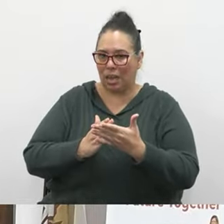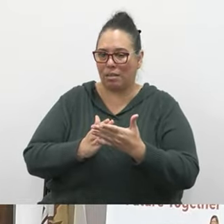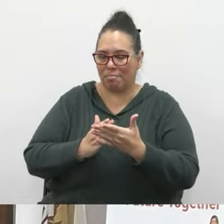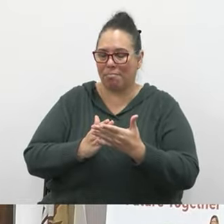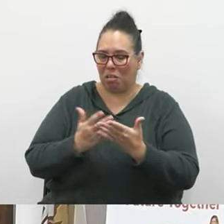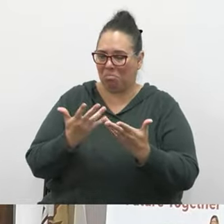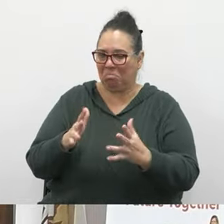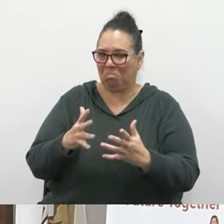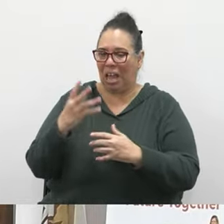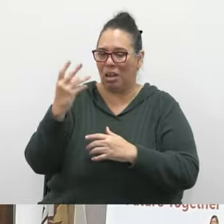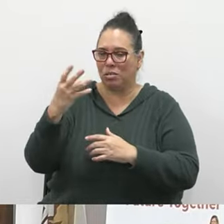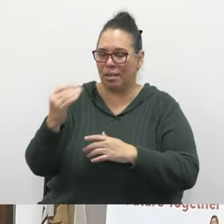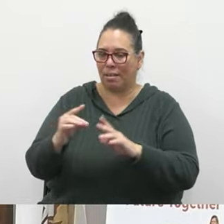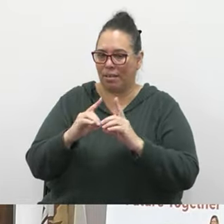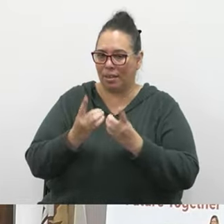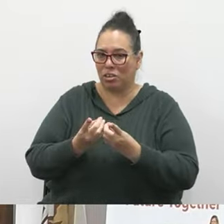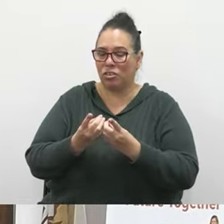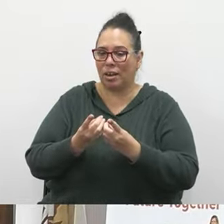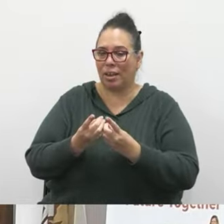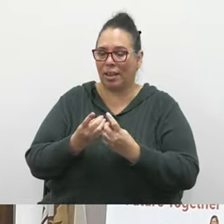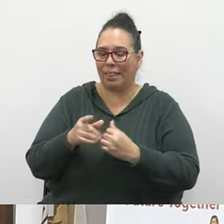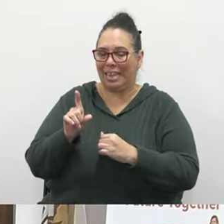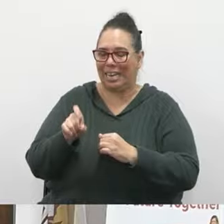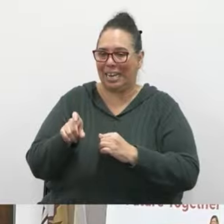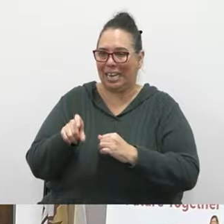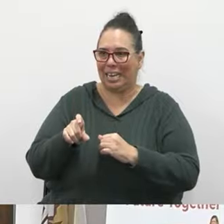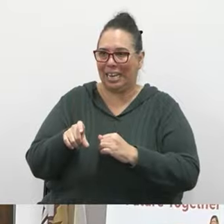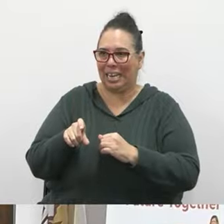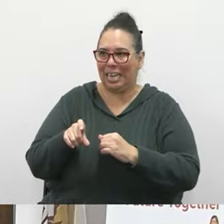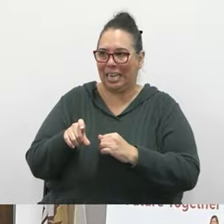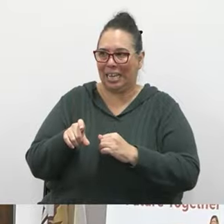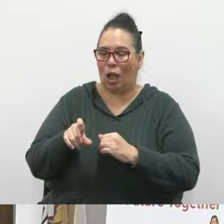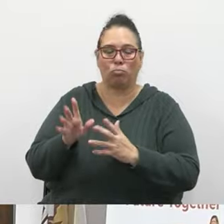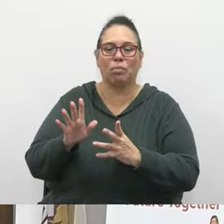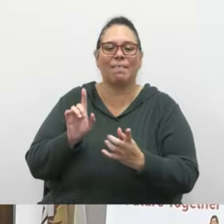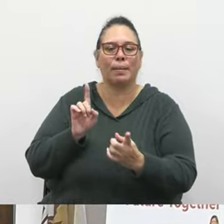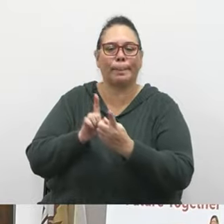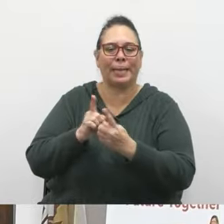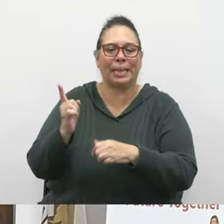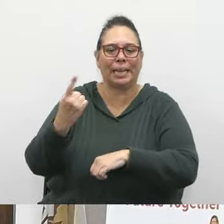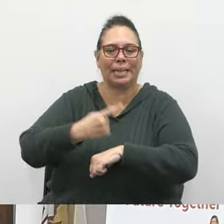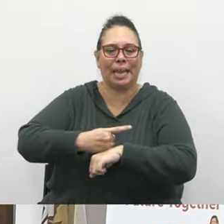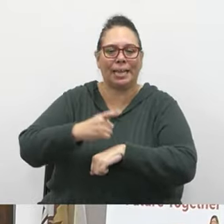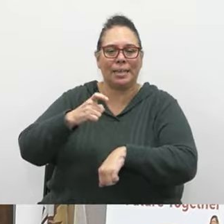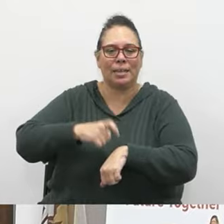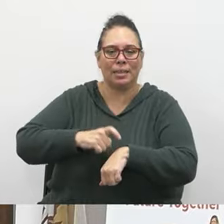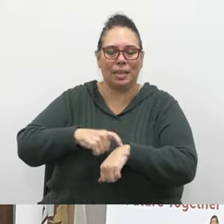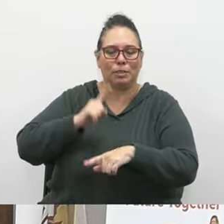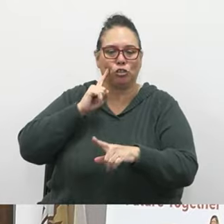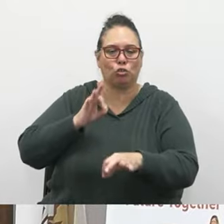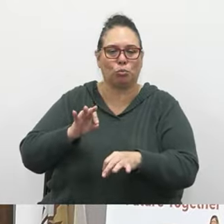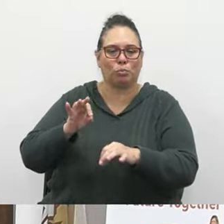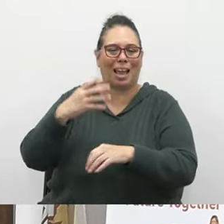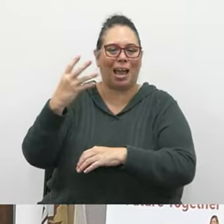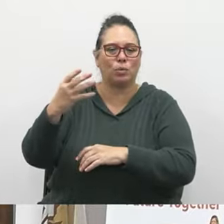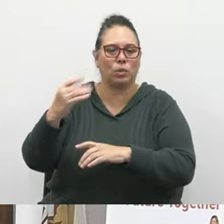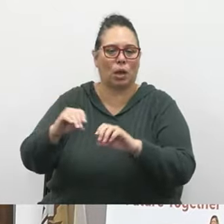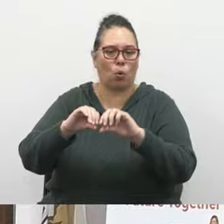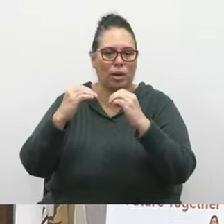exist outside of the district, and they meet at dates and times that are determined by other organizations. Just to make note